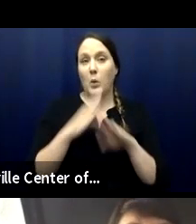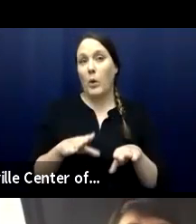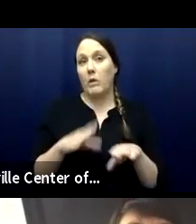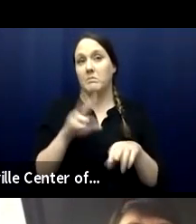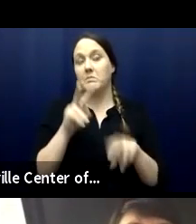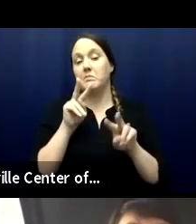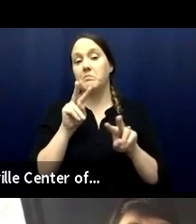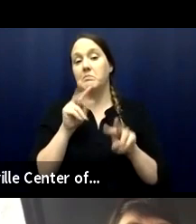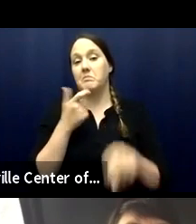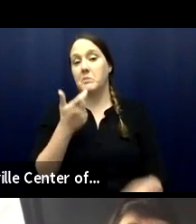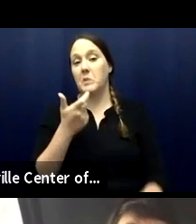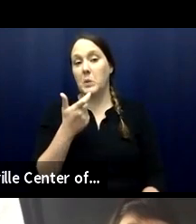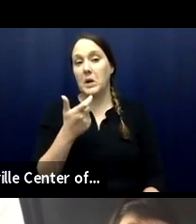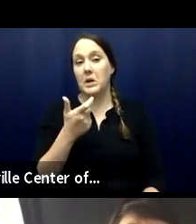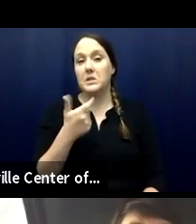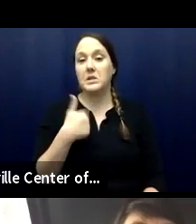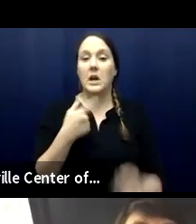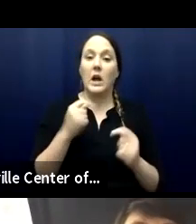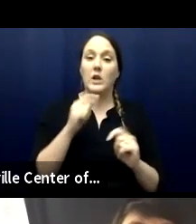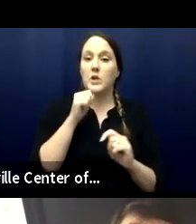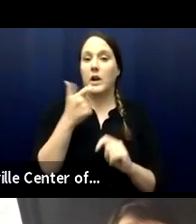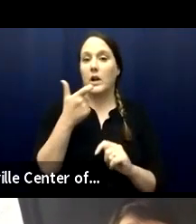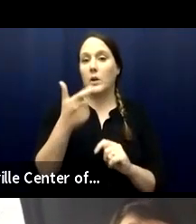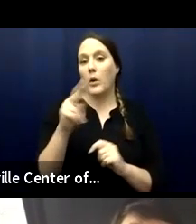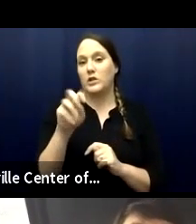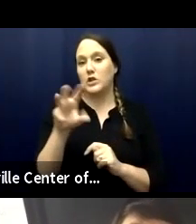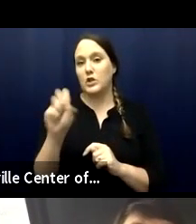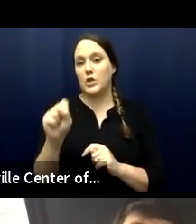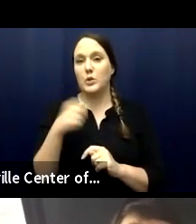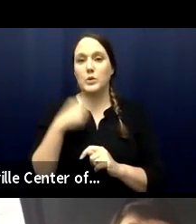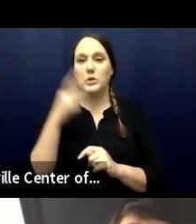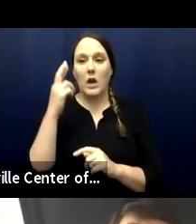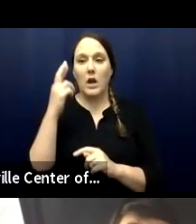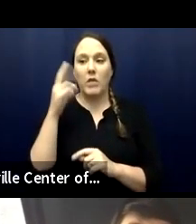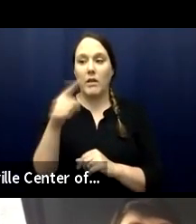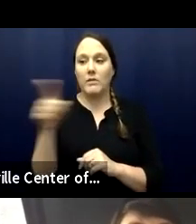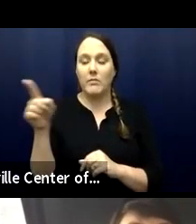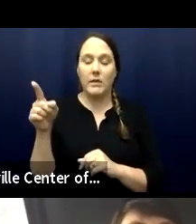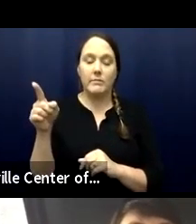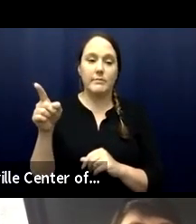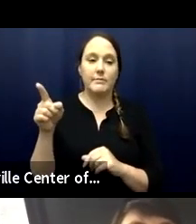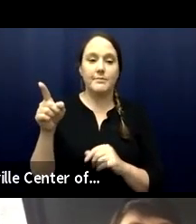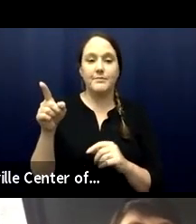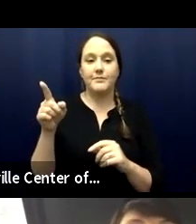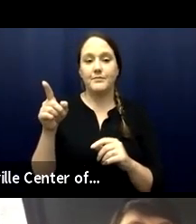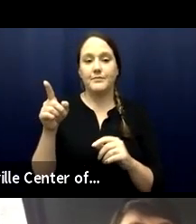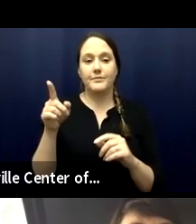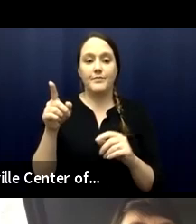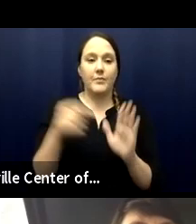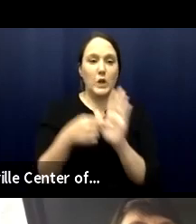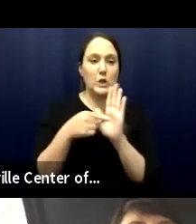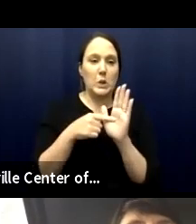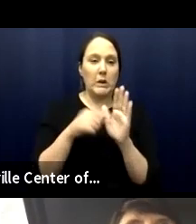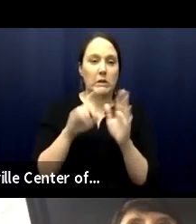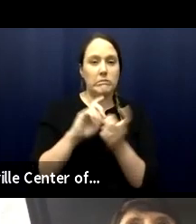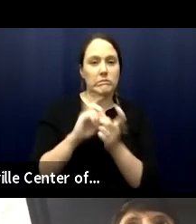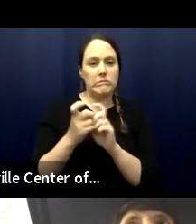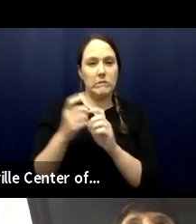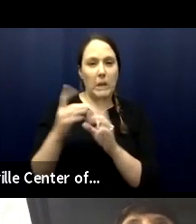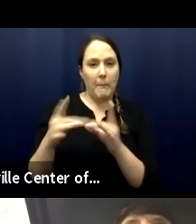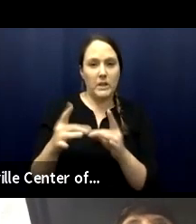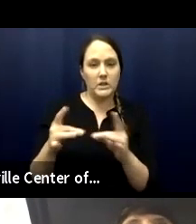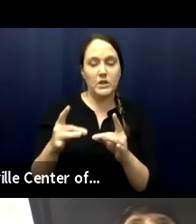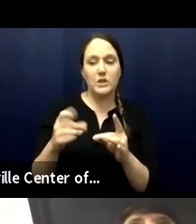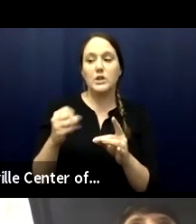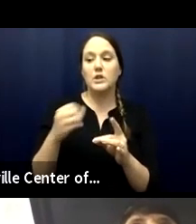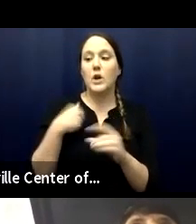watching. I try not to watch the news media because I found it real quick that they're presenting a slanted message. And so I went